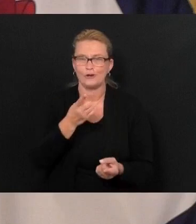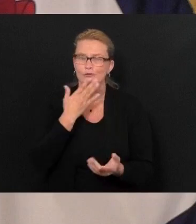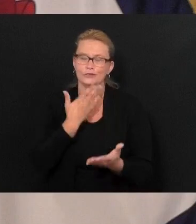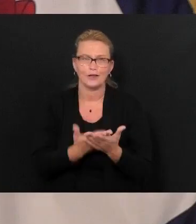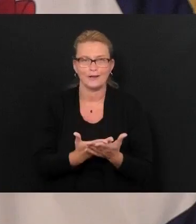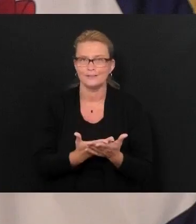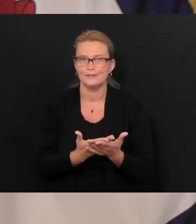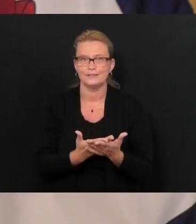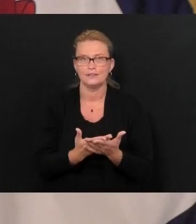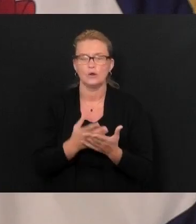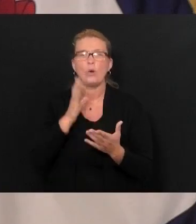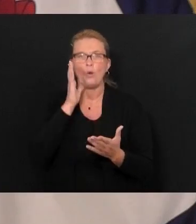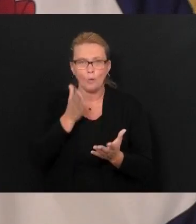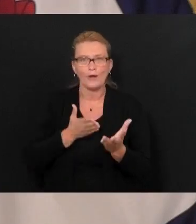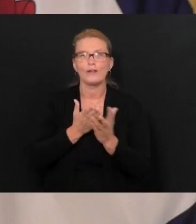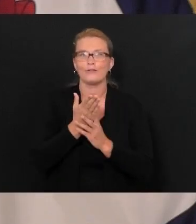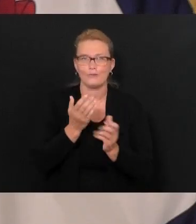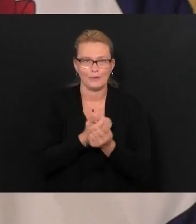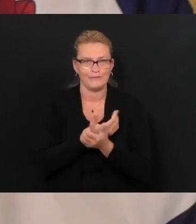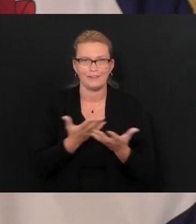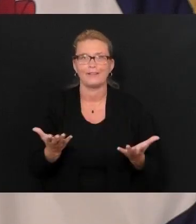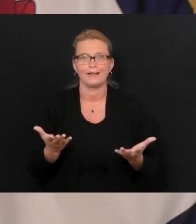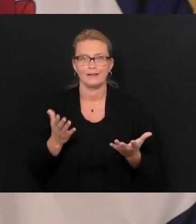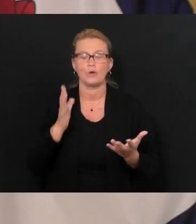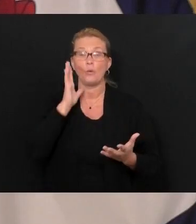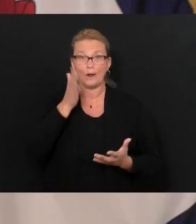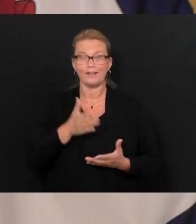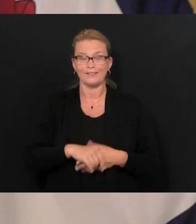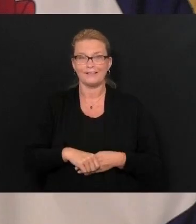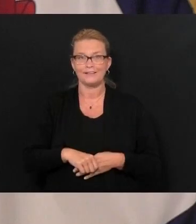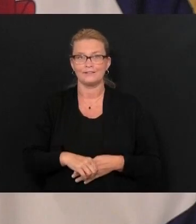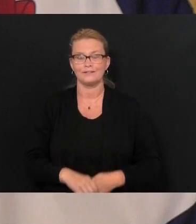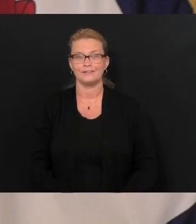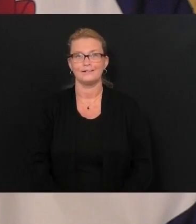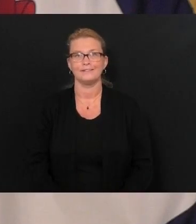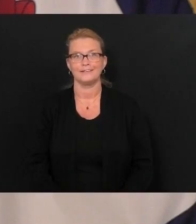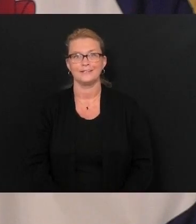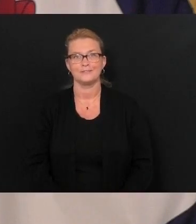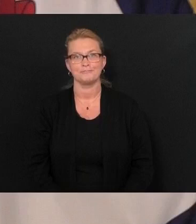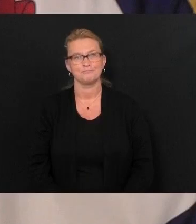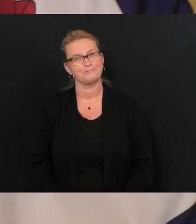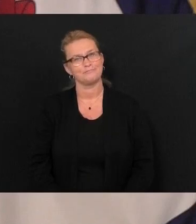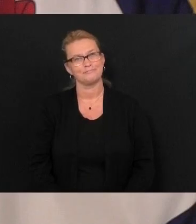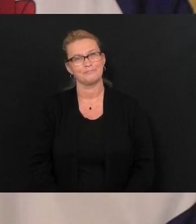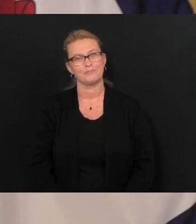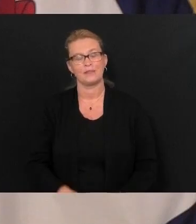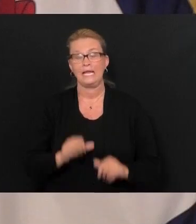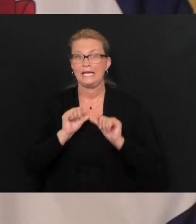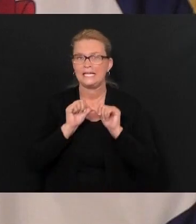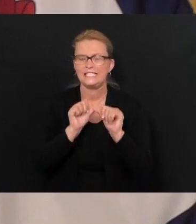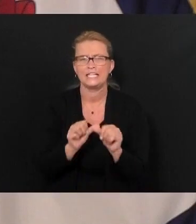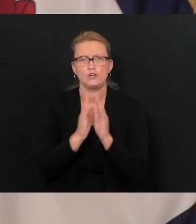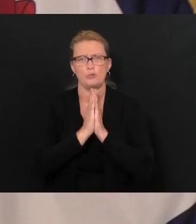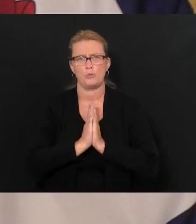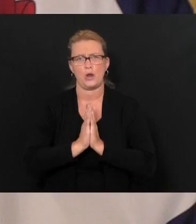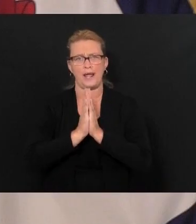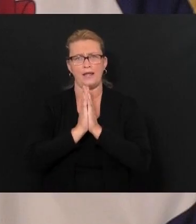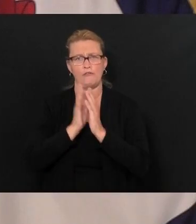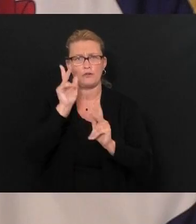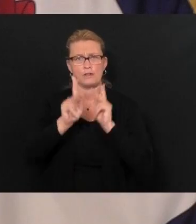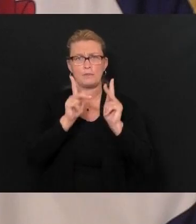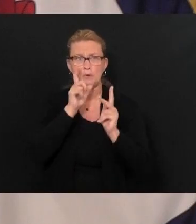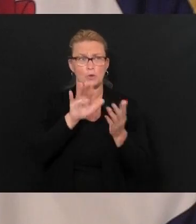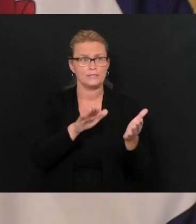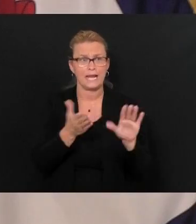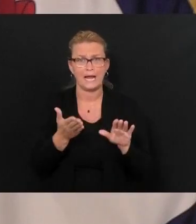we're going to get through this, and it's going to be okay and everything. Say bunches of prayers for all those that we've lost and all their loved